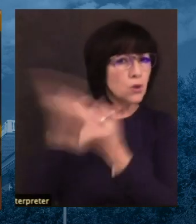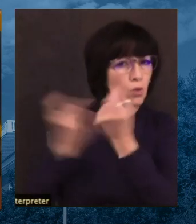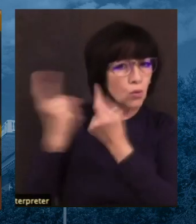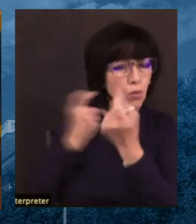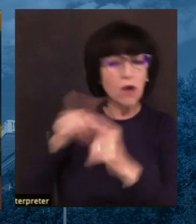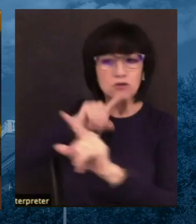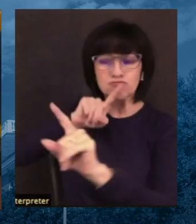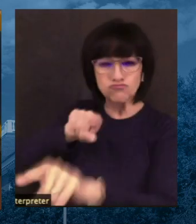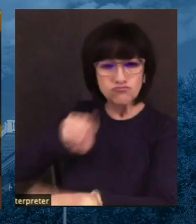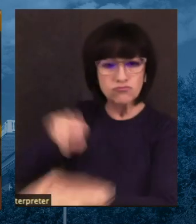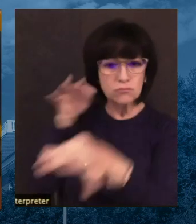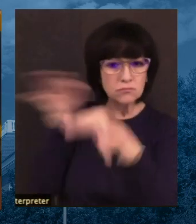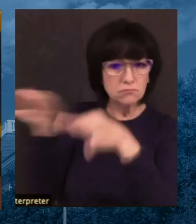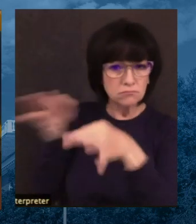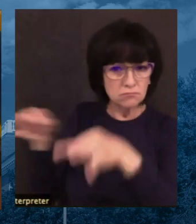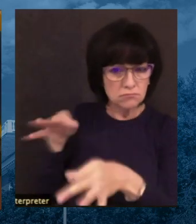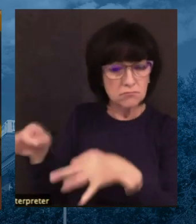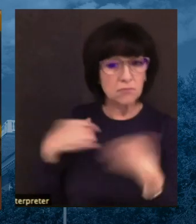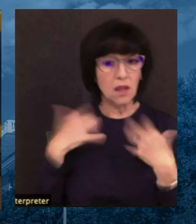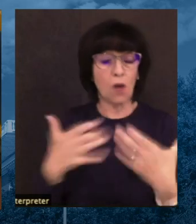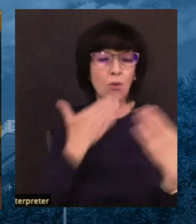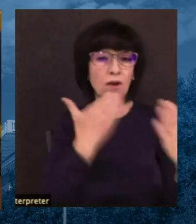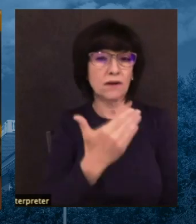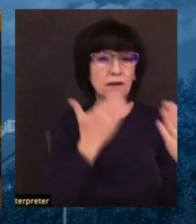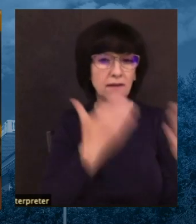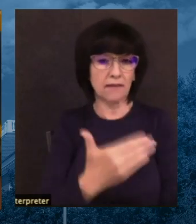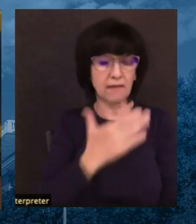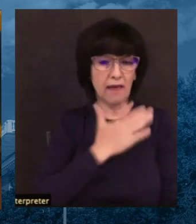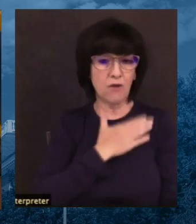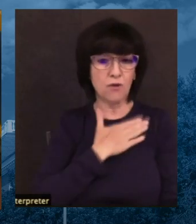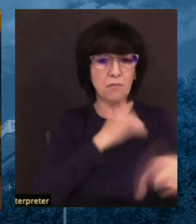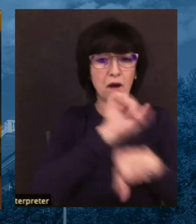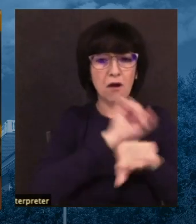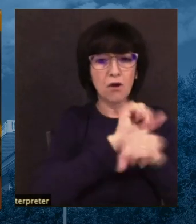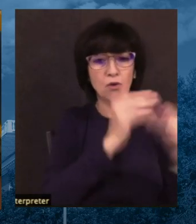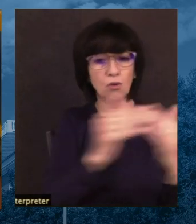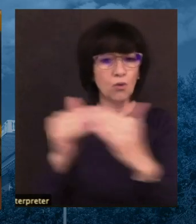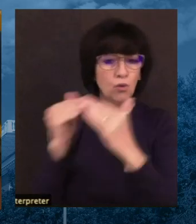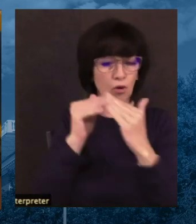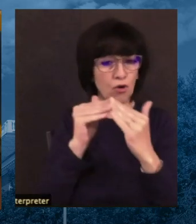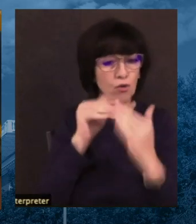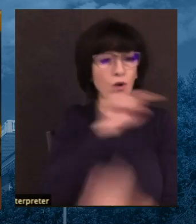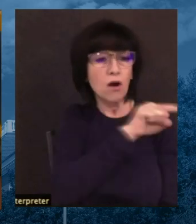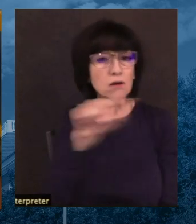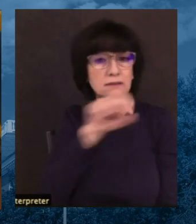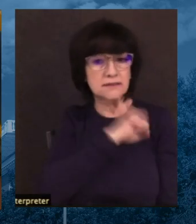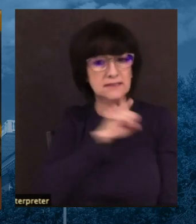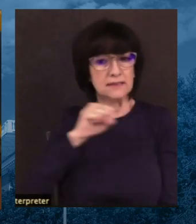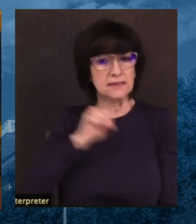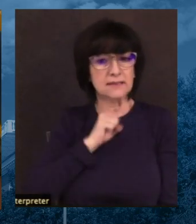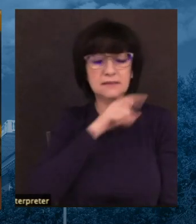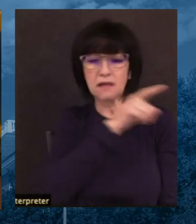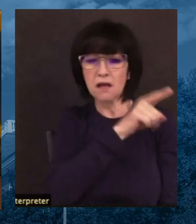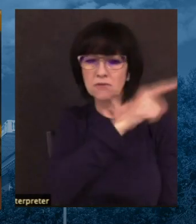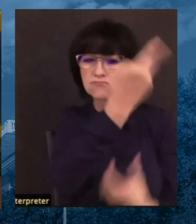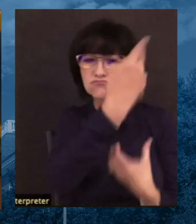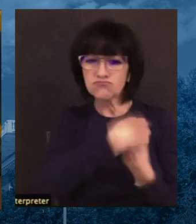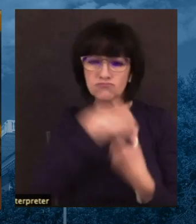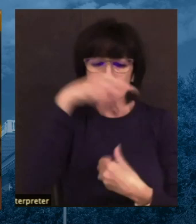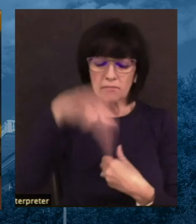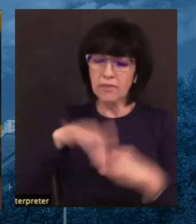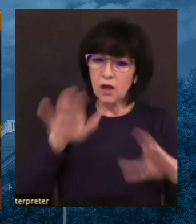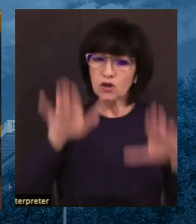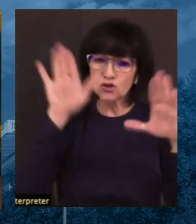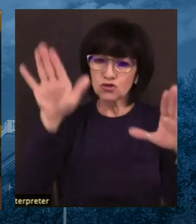in the Senate. And I want to thank my colleagues, both in the House and the Senate, for being a part of this great piece of legislation to make sure that